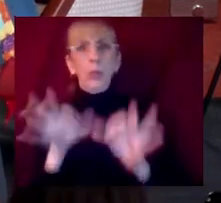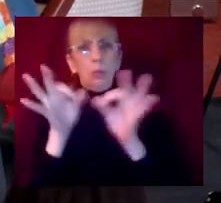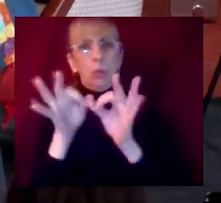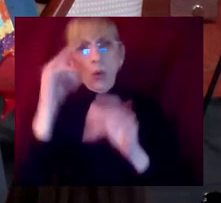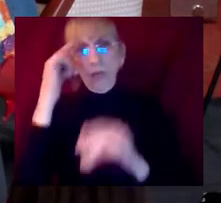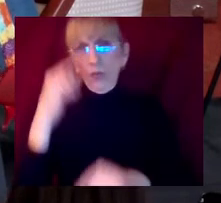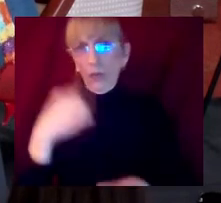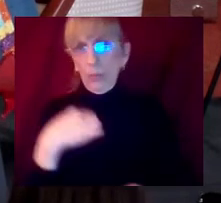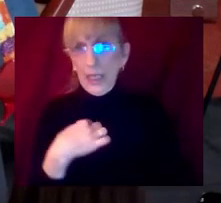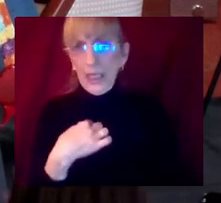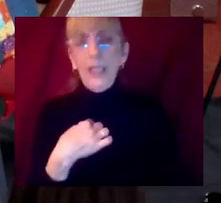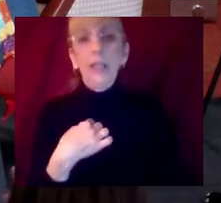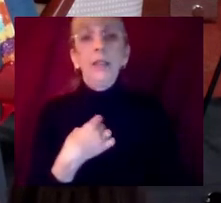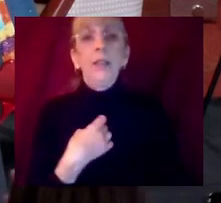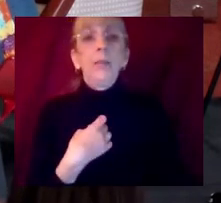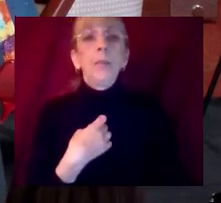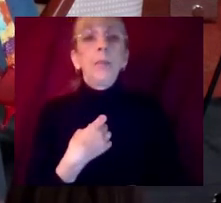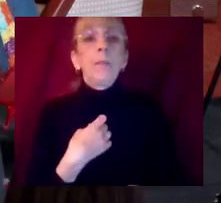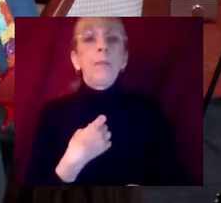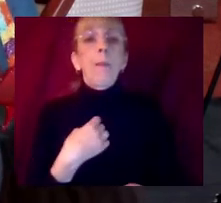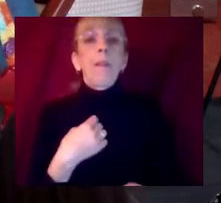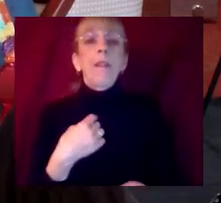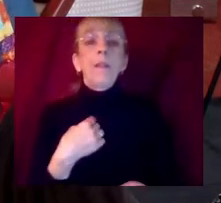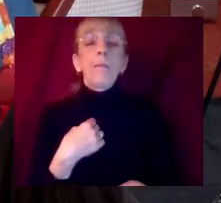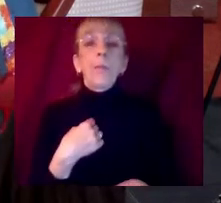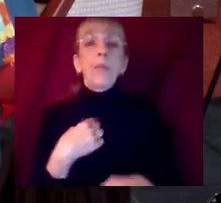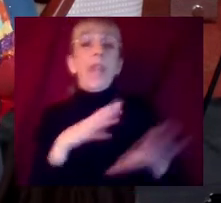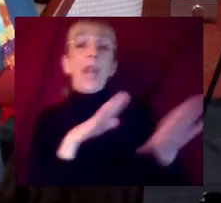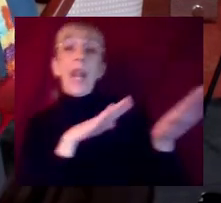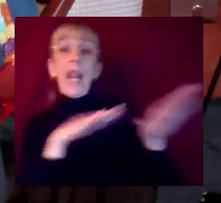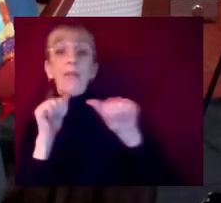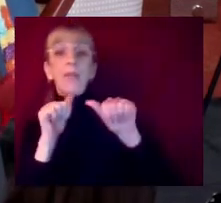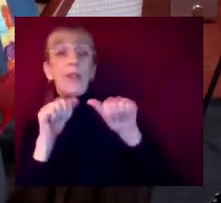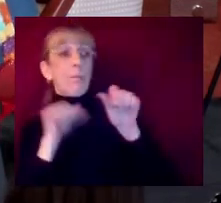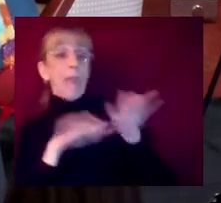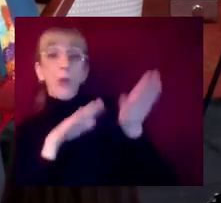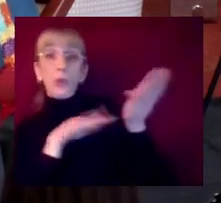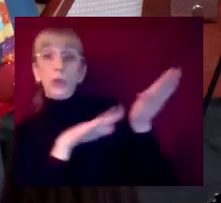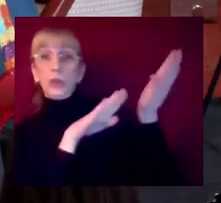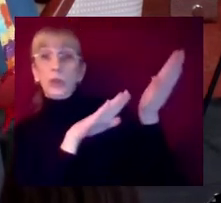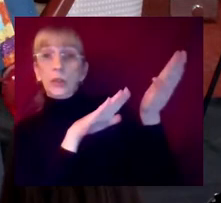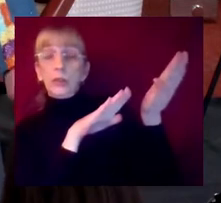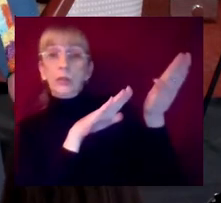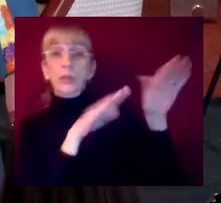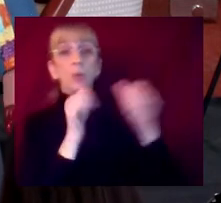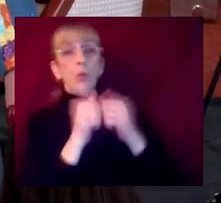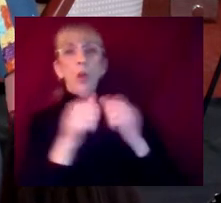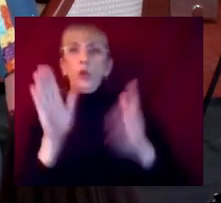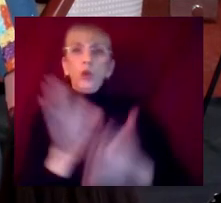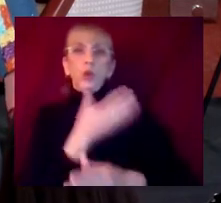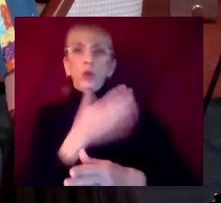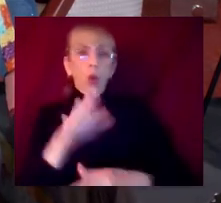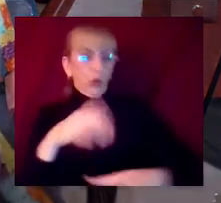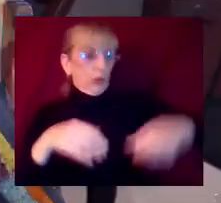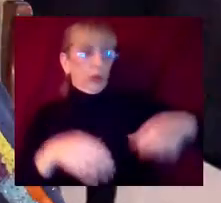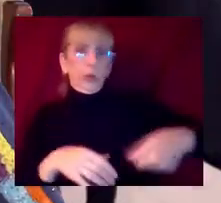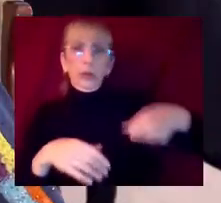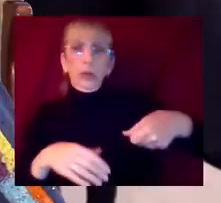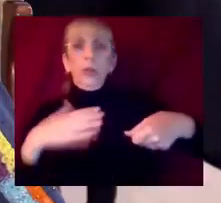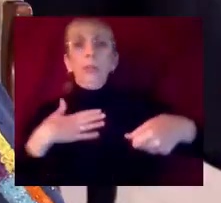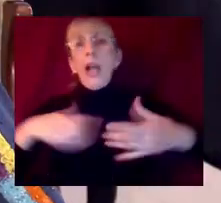And I left the Smoky Mountains with a sack of songs and my little guitar and hoping